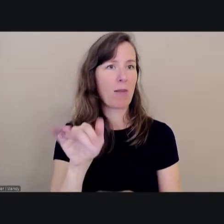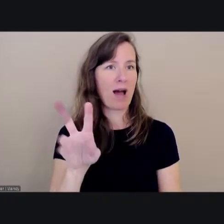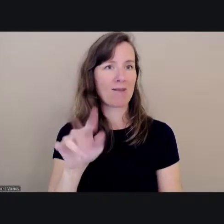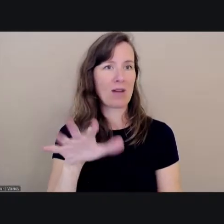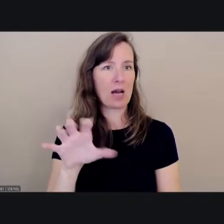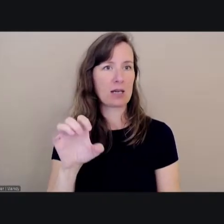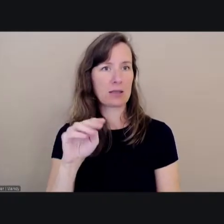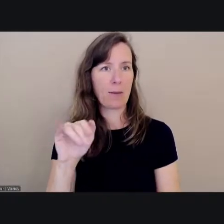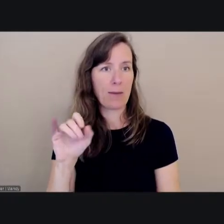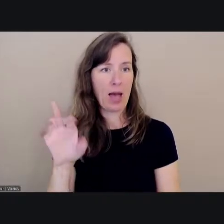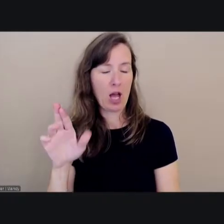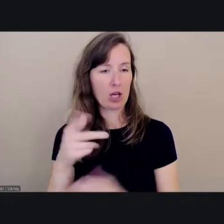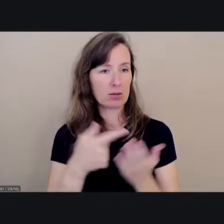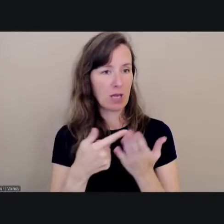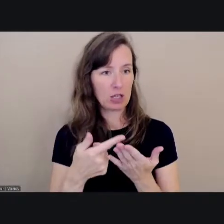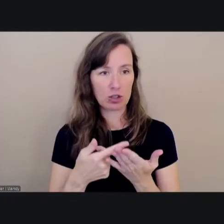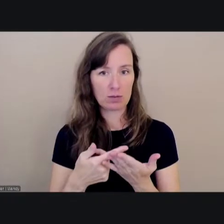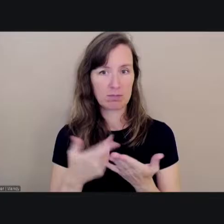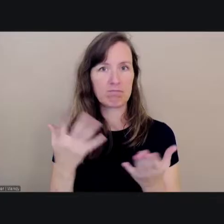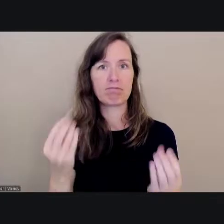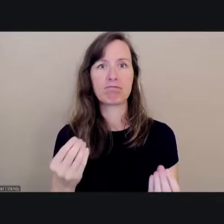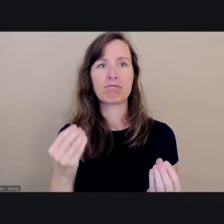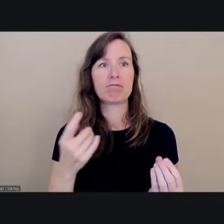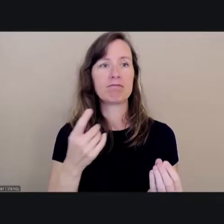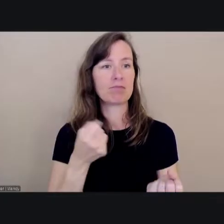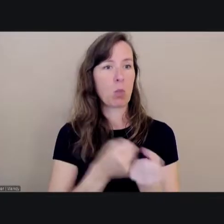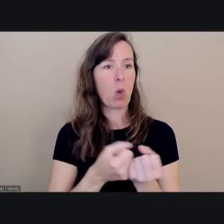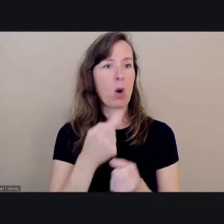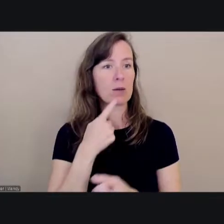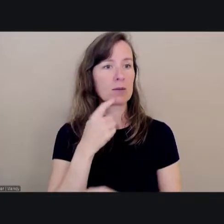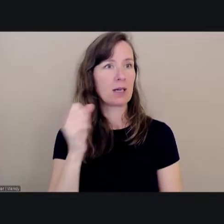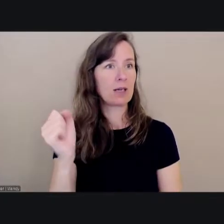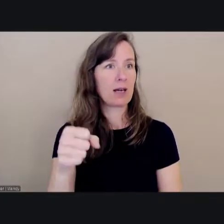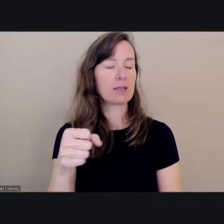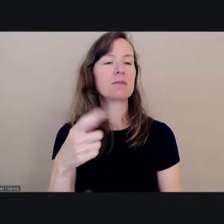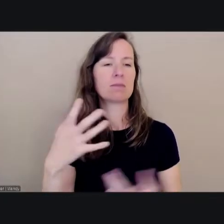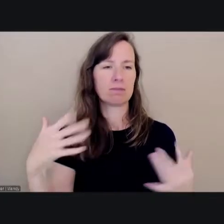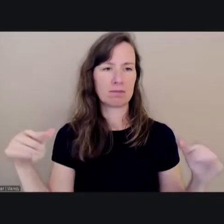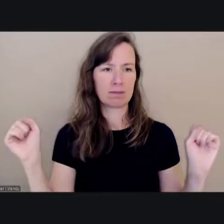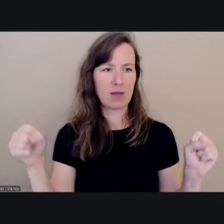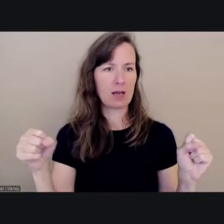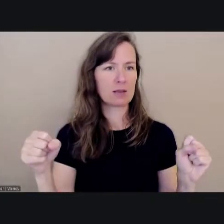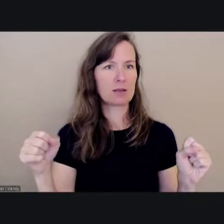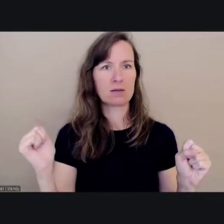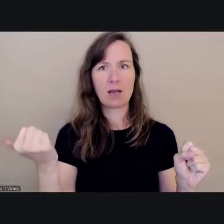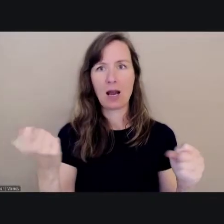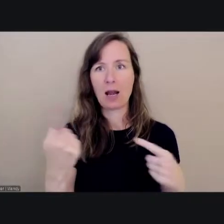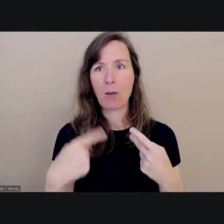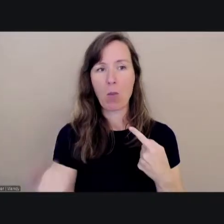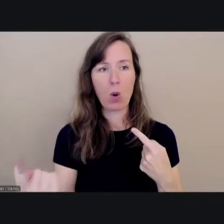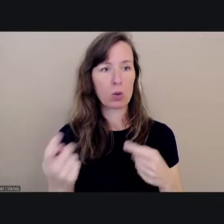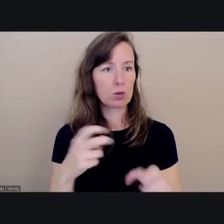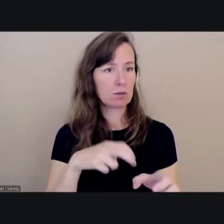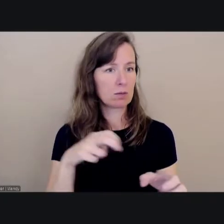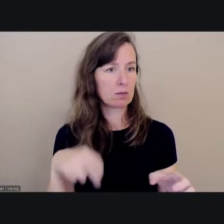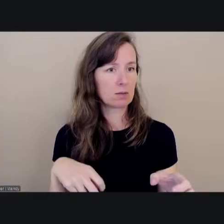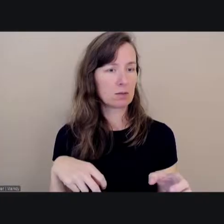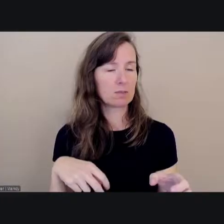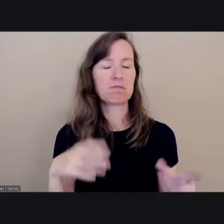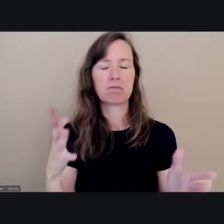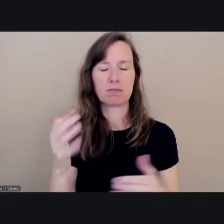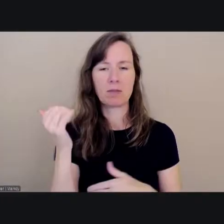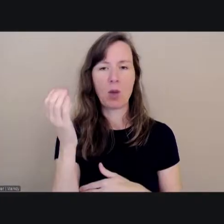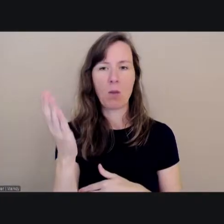all those in favor say aye. Aye. Aye. Any opposed? Any abstentions? The motion passes